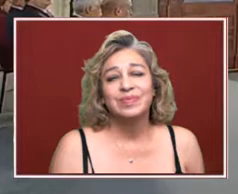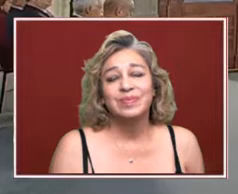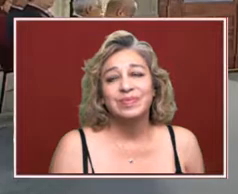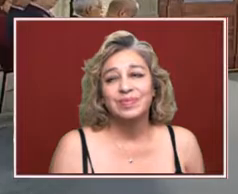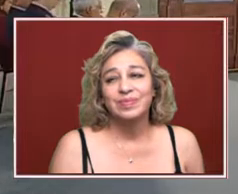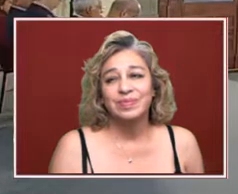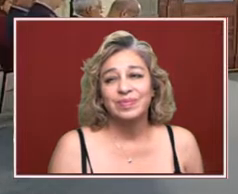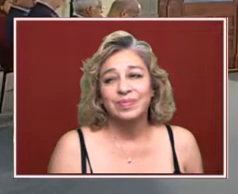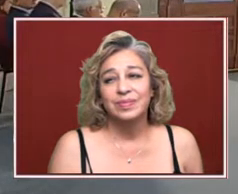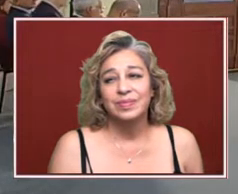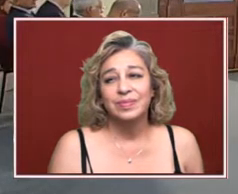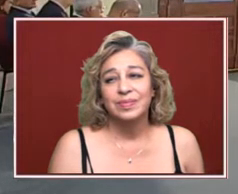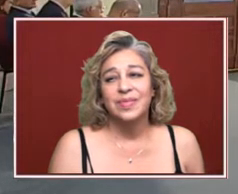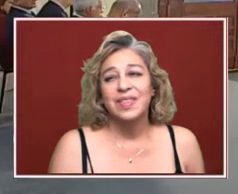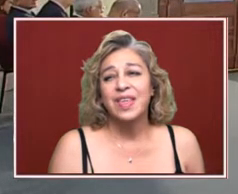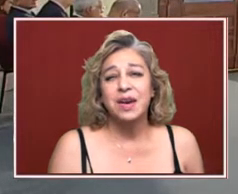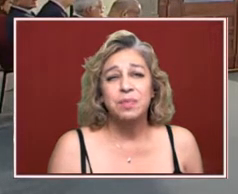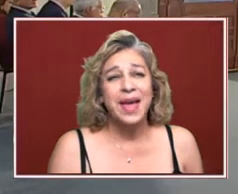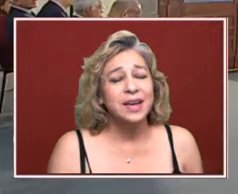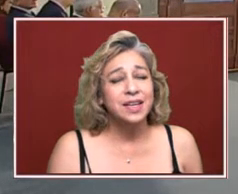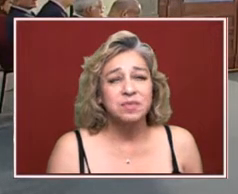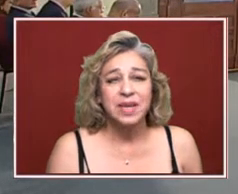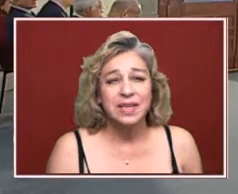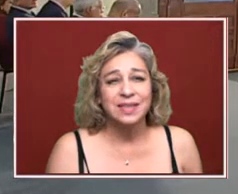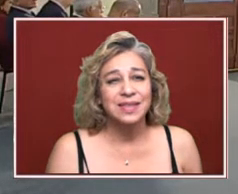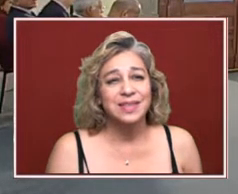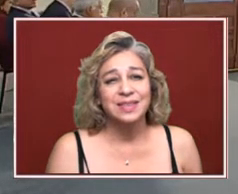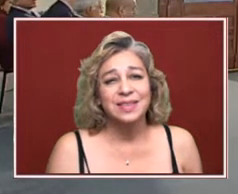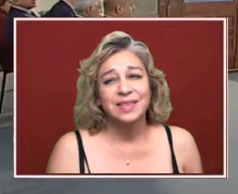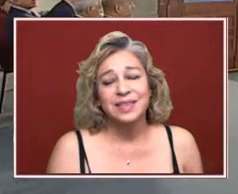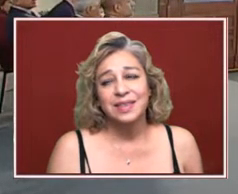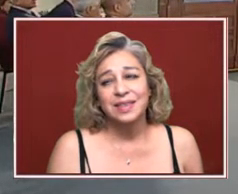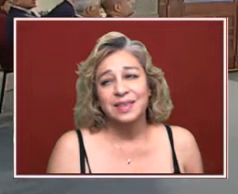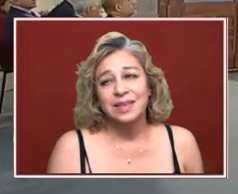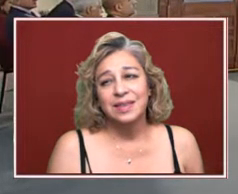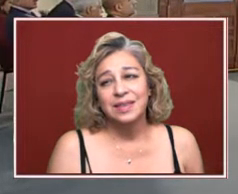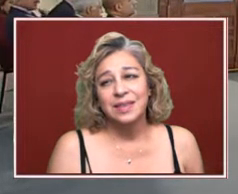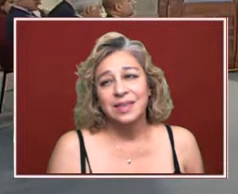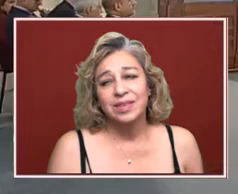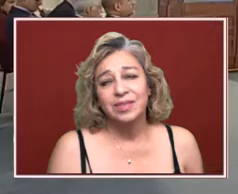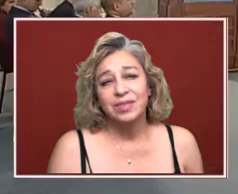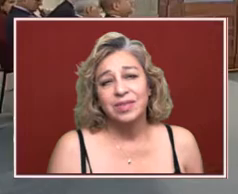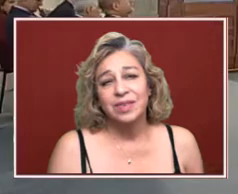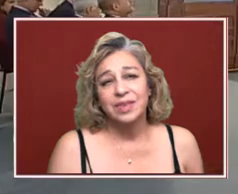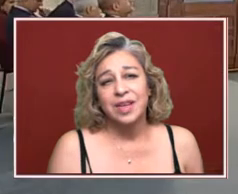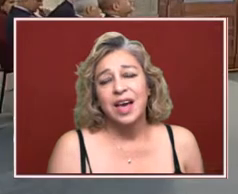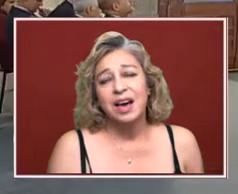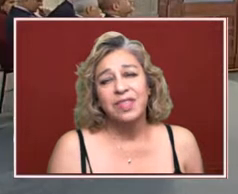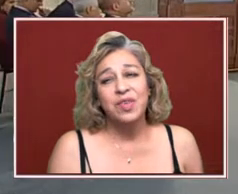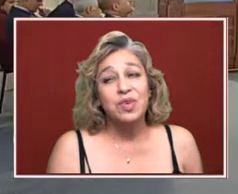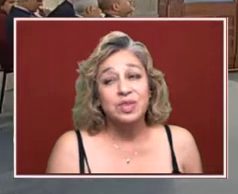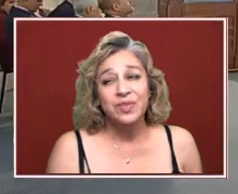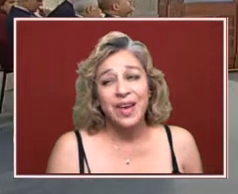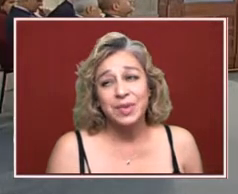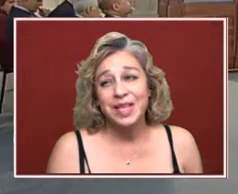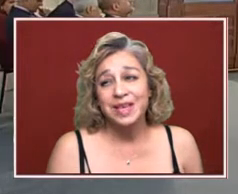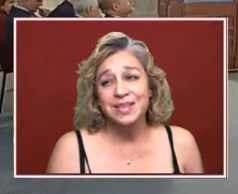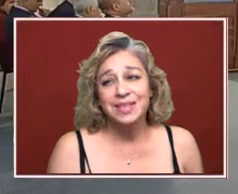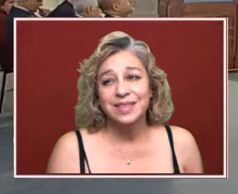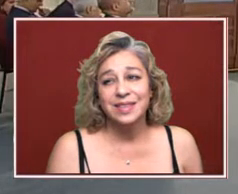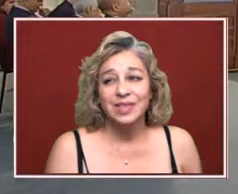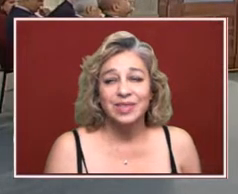El abandono. That abandonment. De las familias. Of those